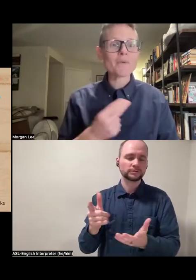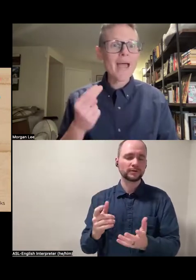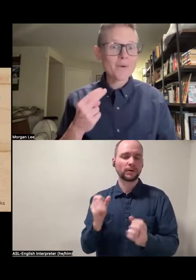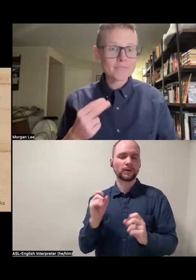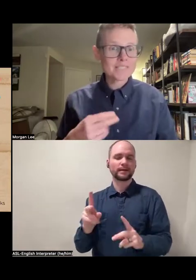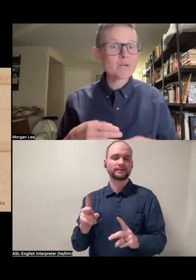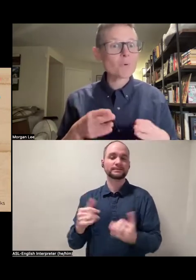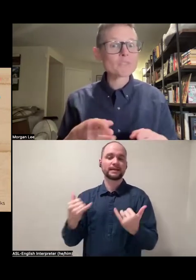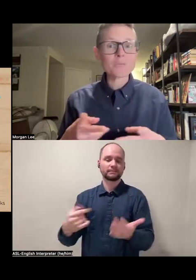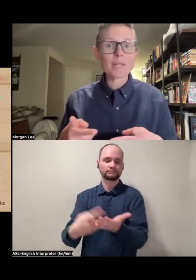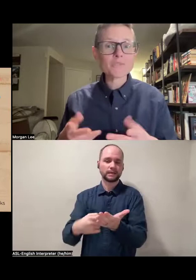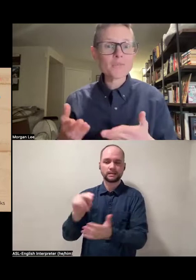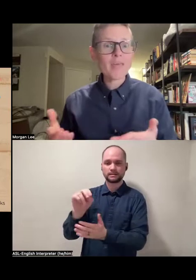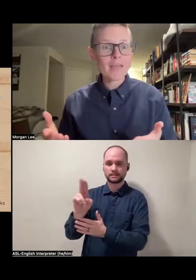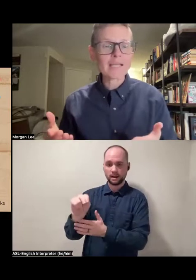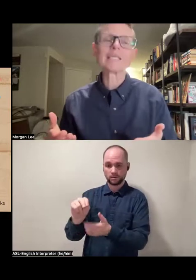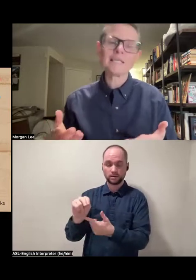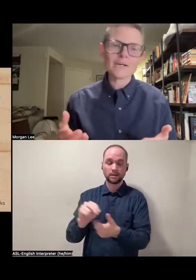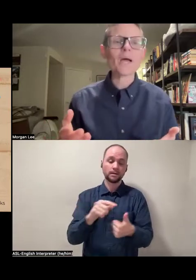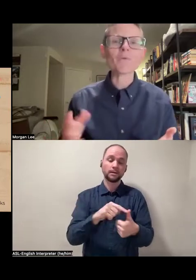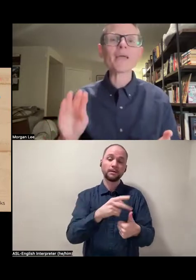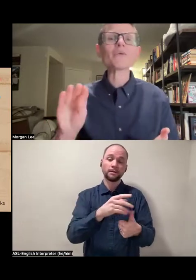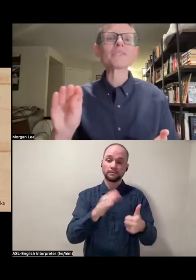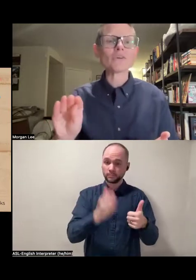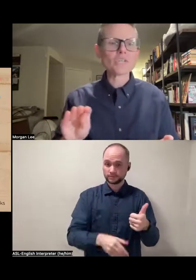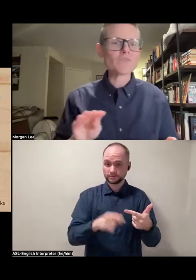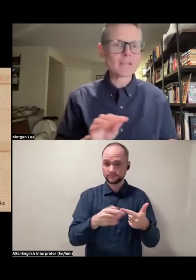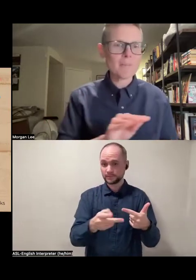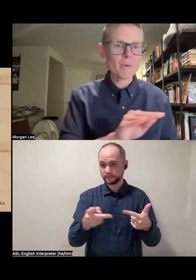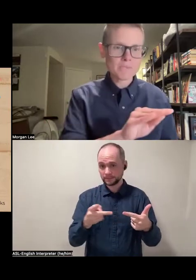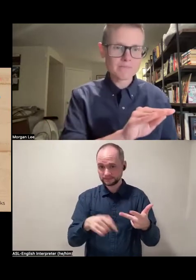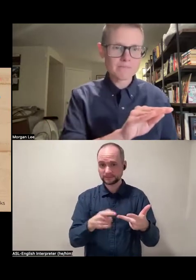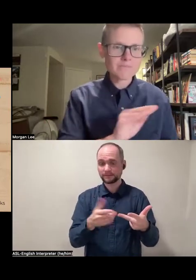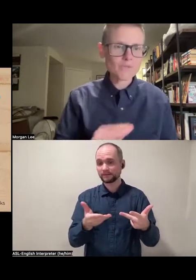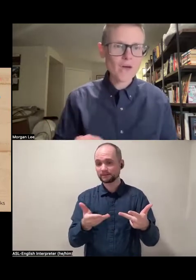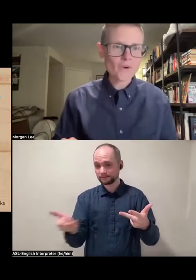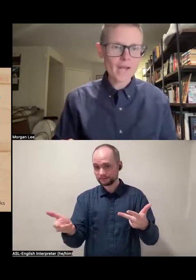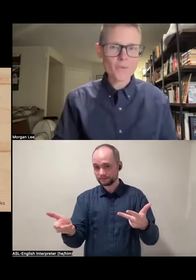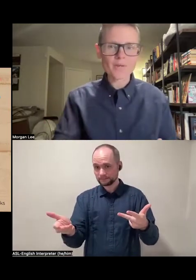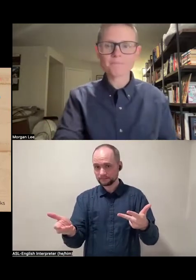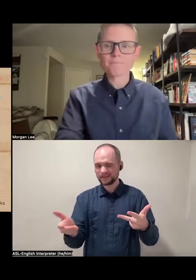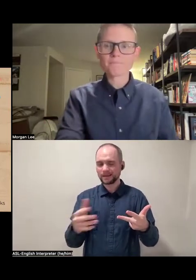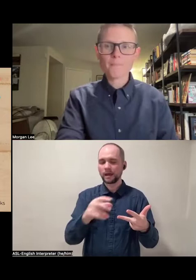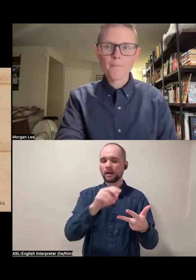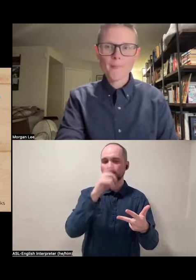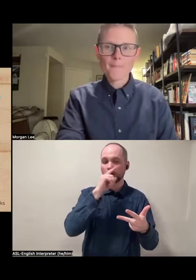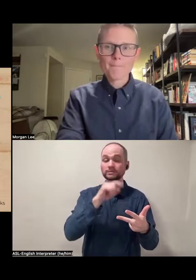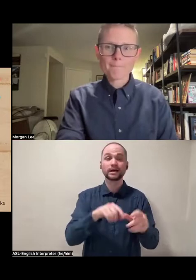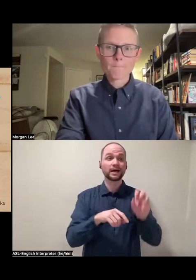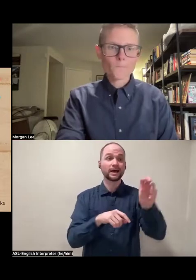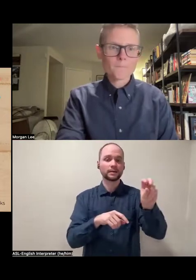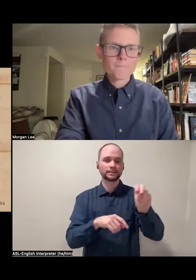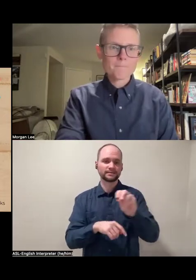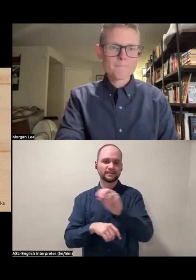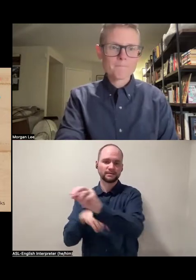talking about nouns. Is it a person, a place, or a thing? Okay, well, now you can start shifting the mouse to the other category.